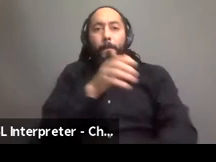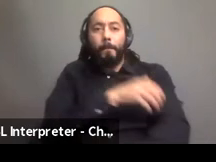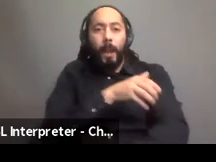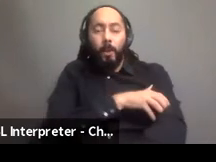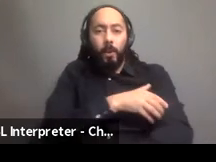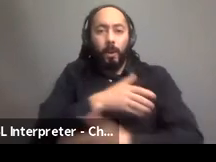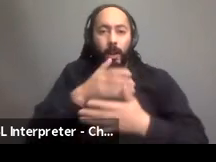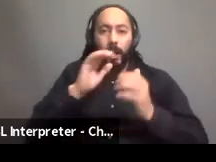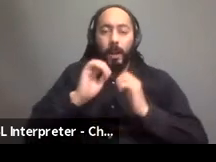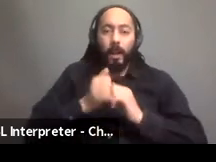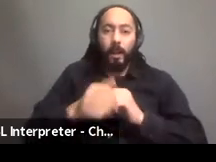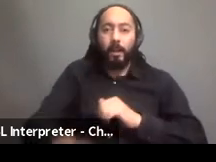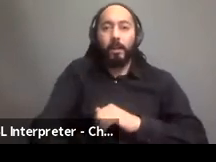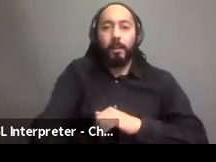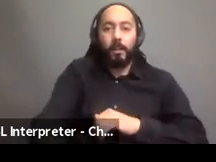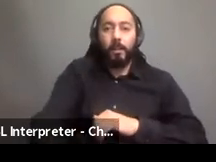how that can,